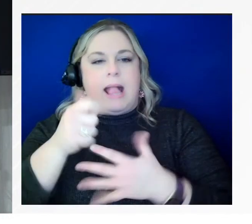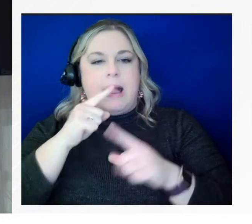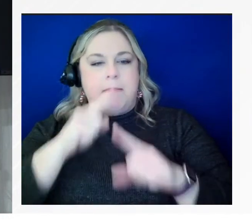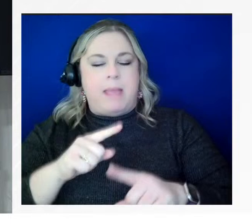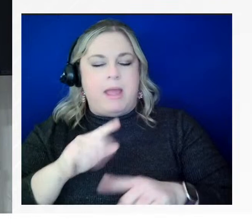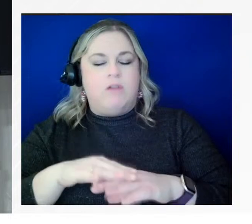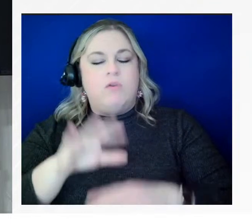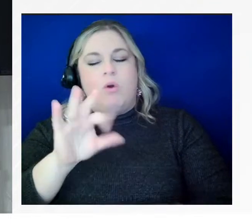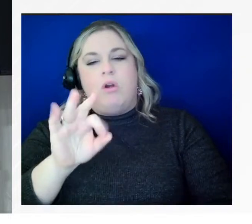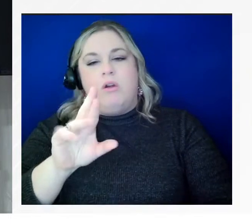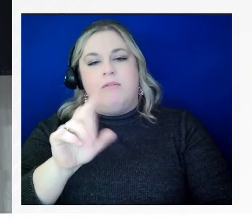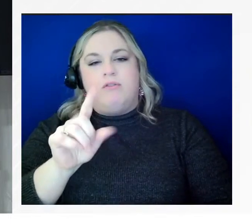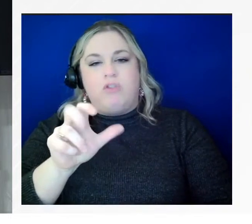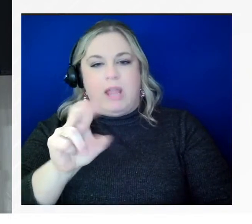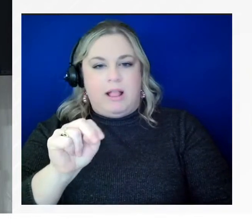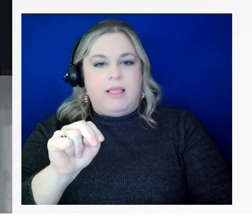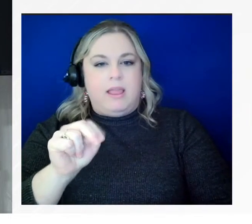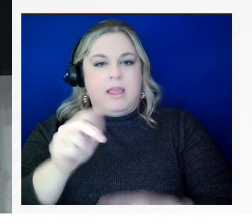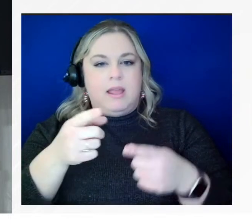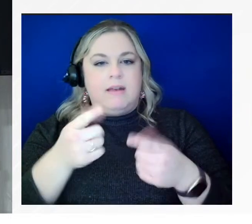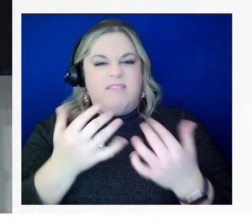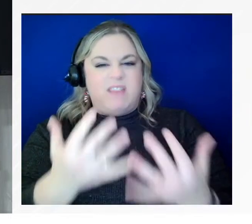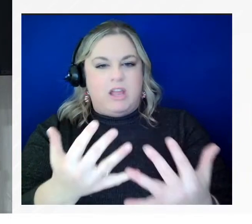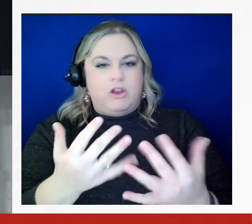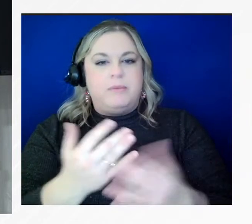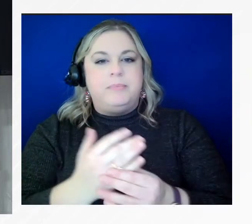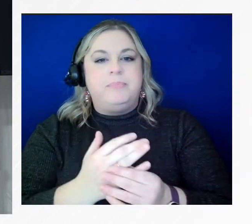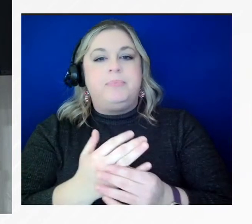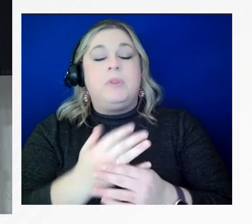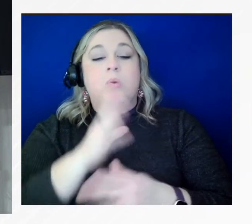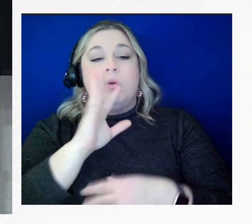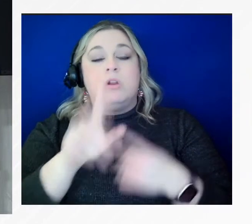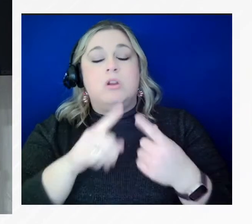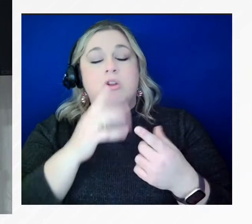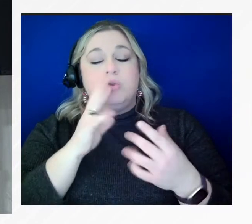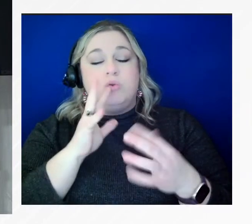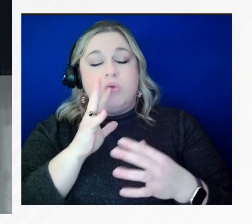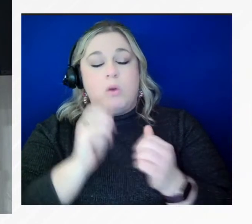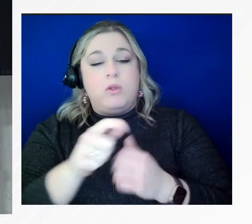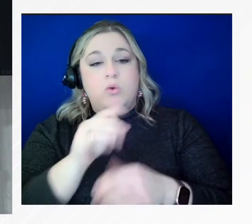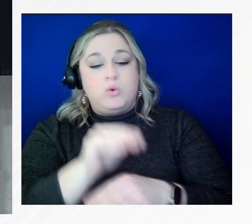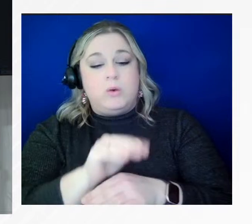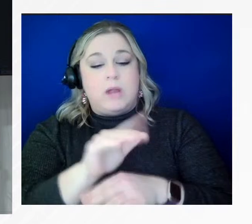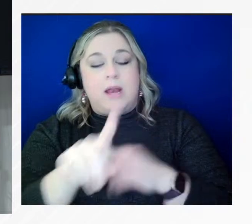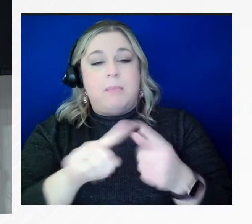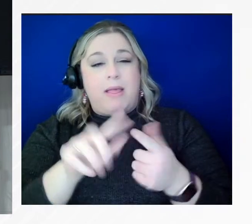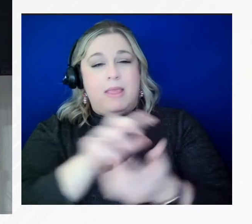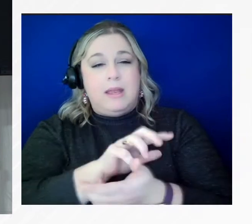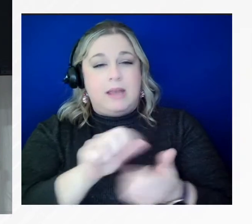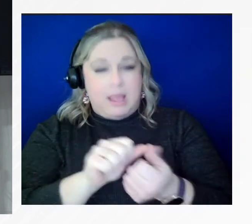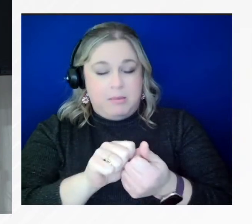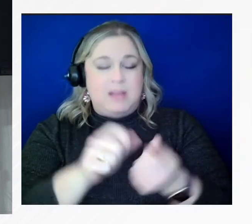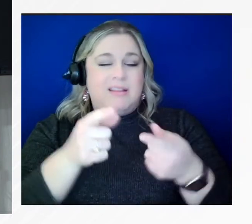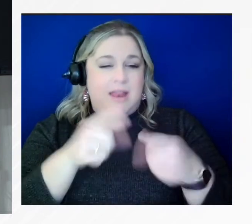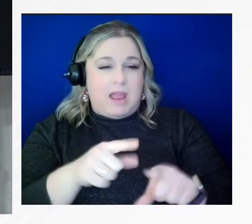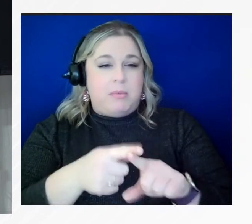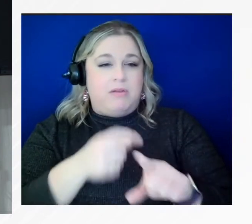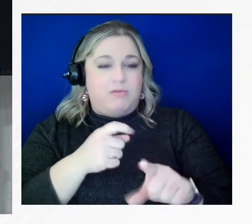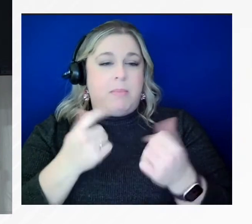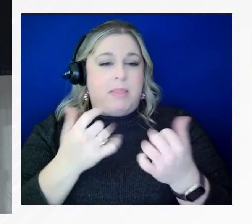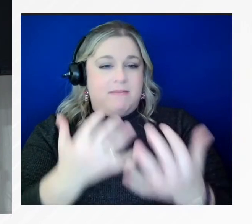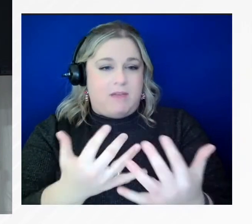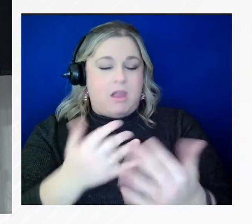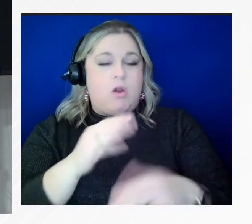would like to talk tonight about the damage incurred from the fire upon